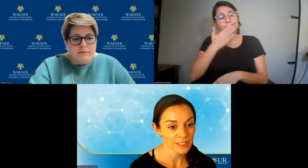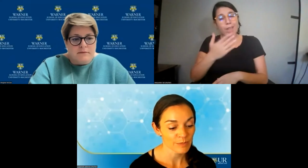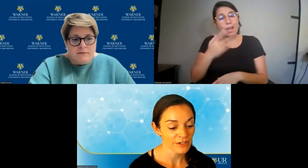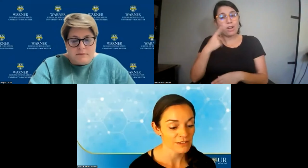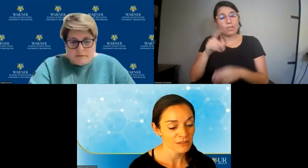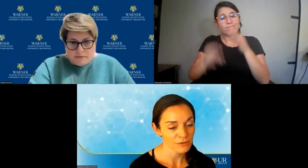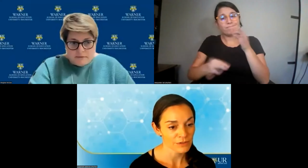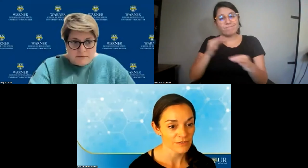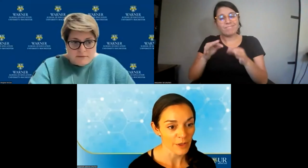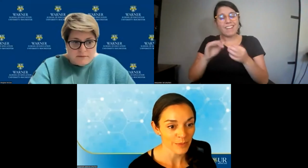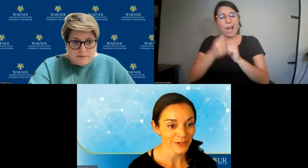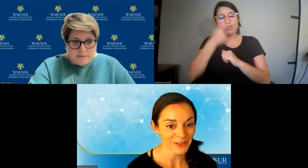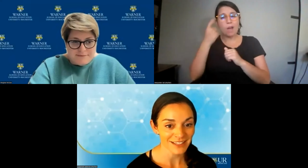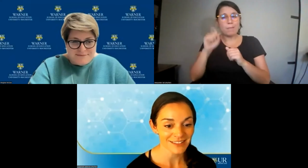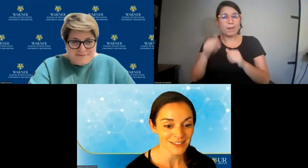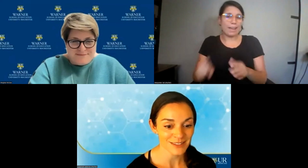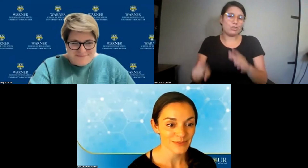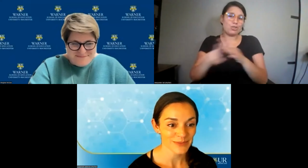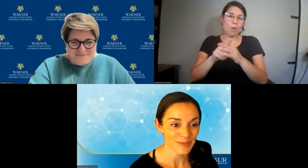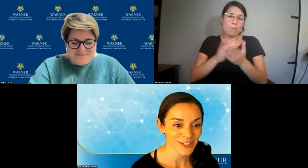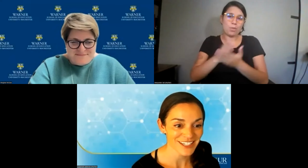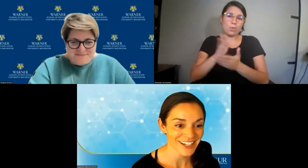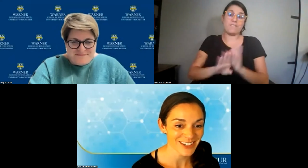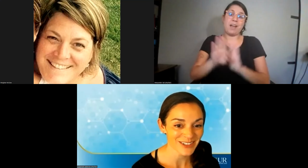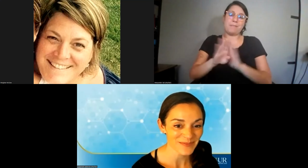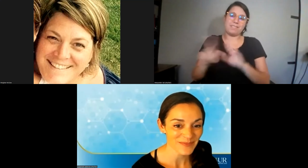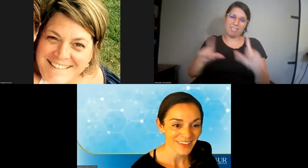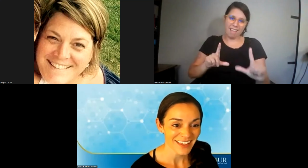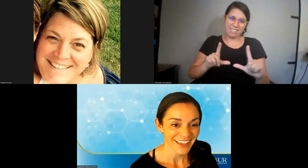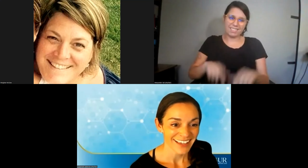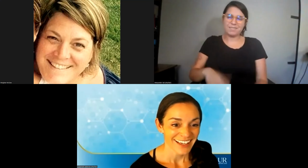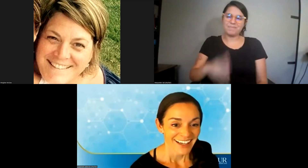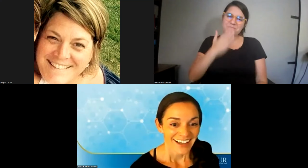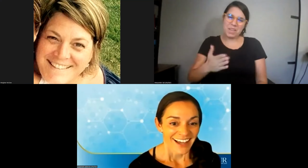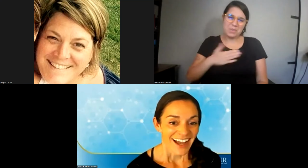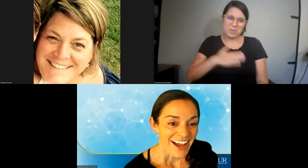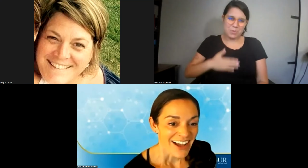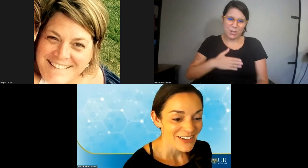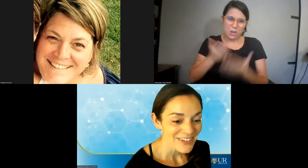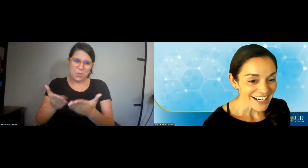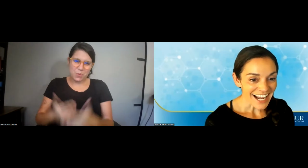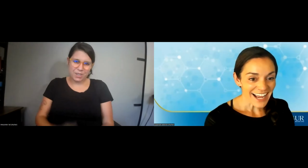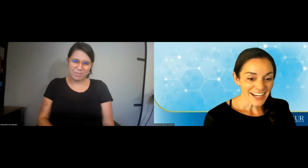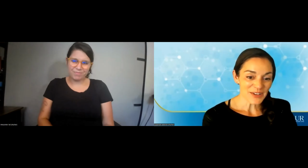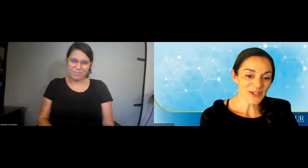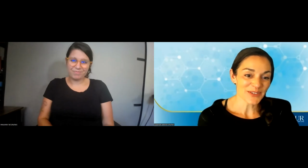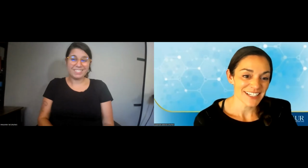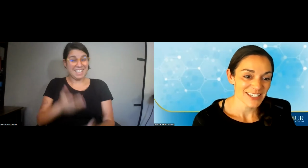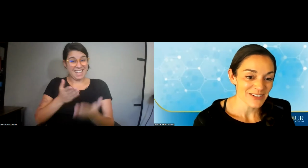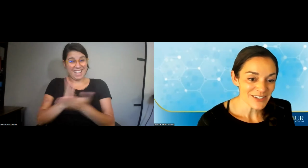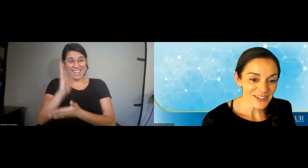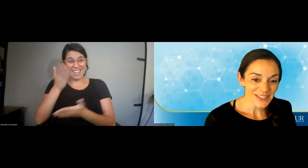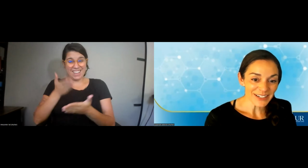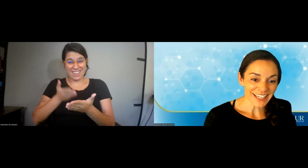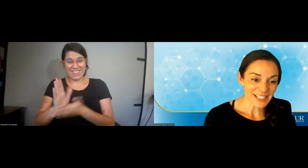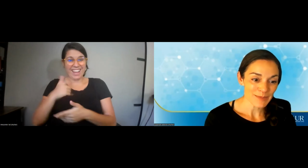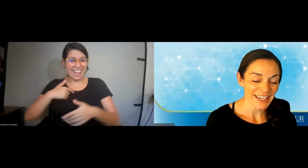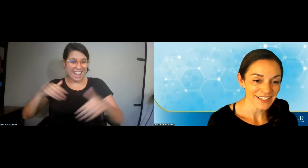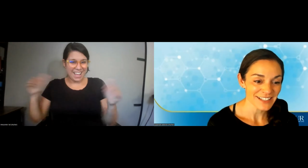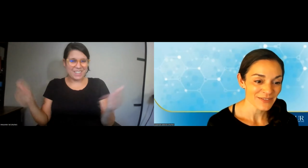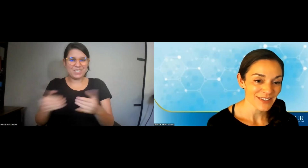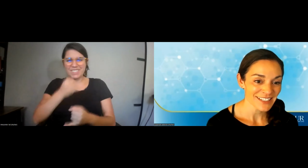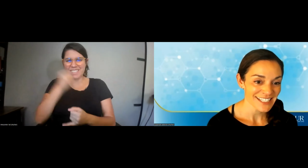to experiences through a developmental lens. We appreciate you. All right, I am going to introduce our